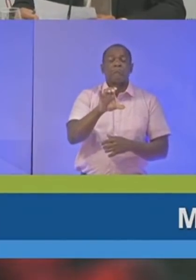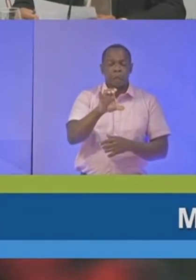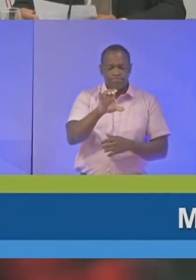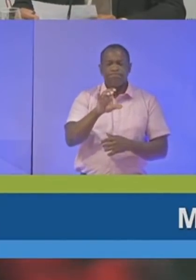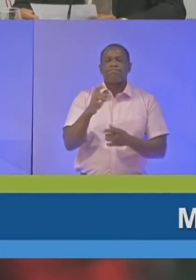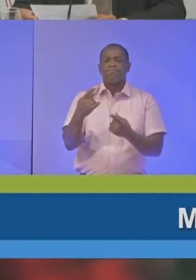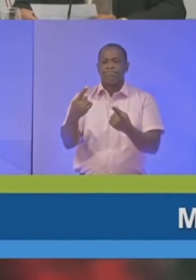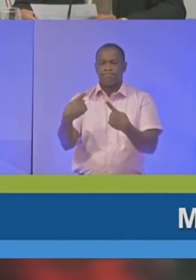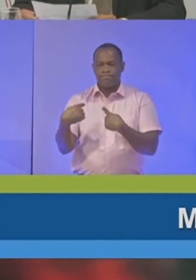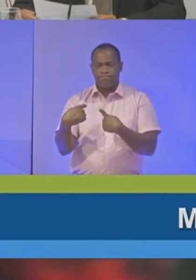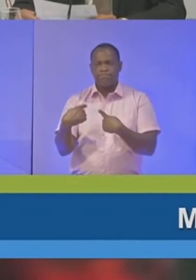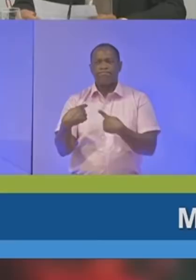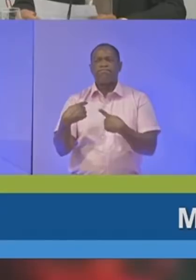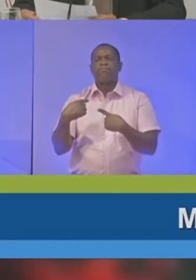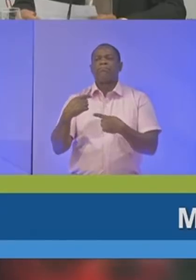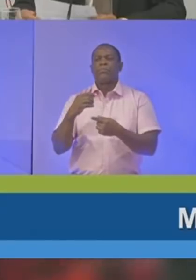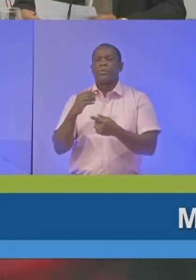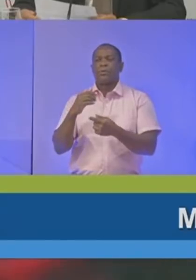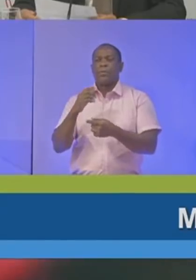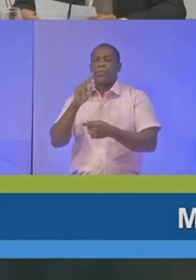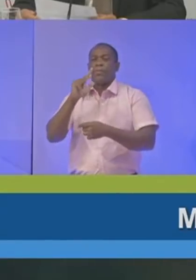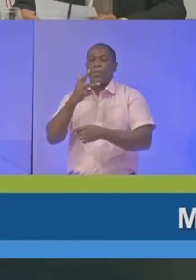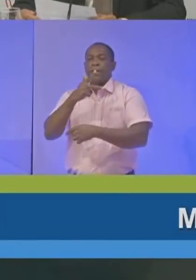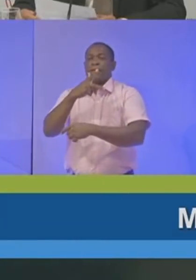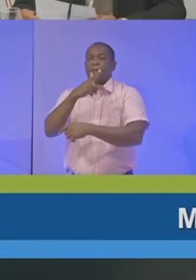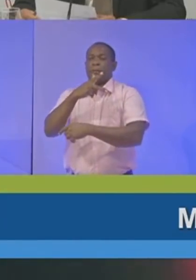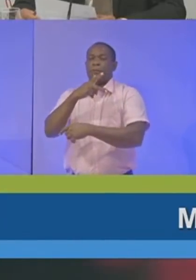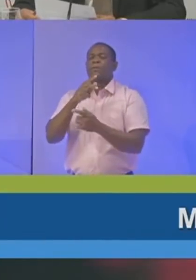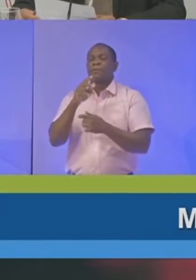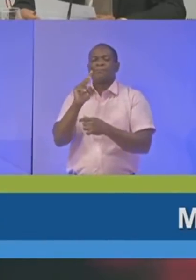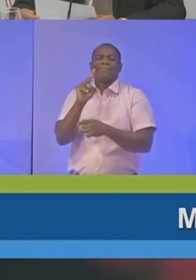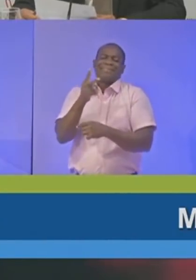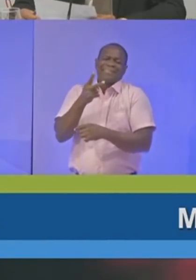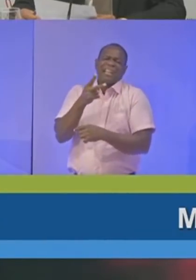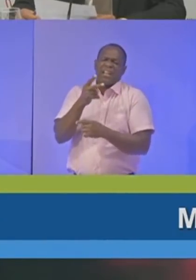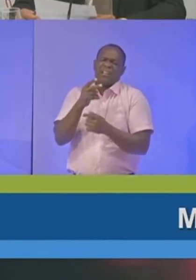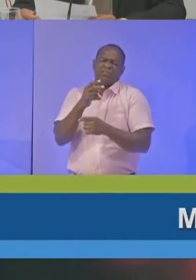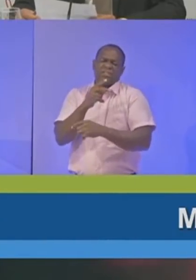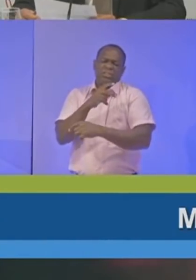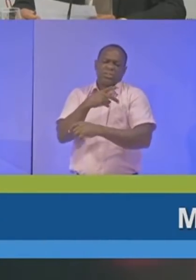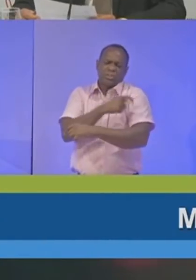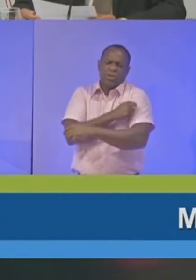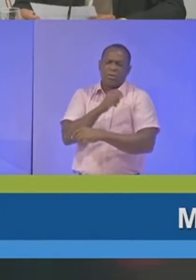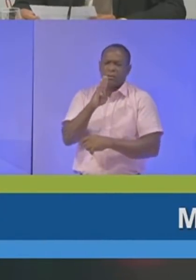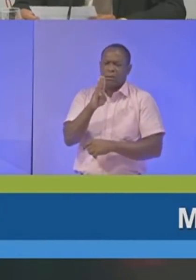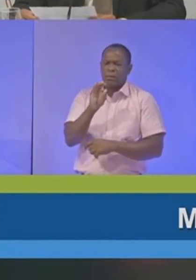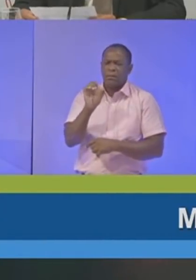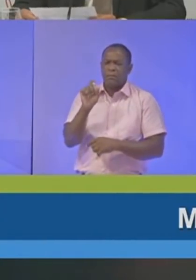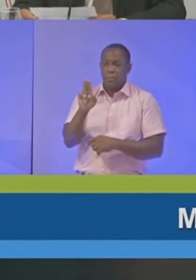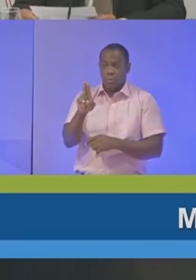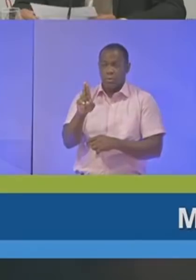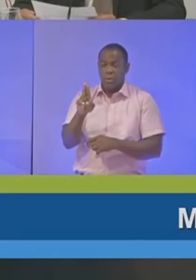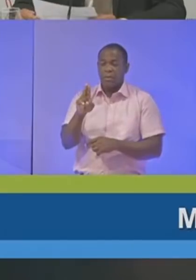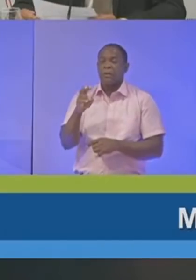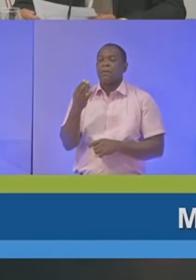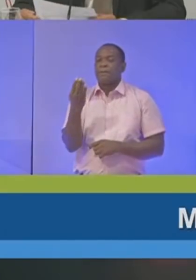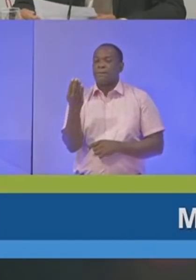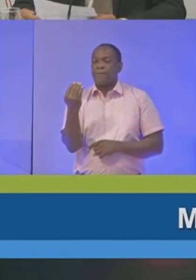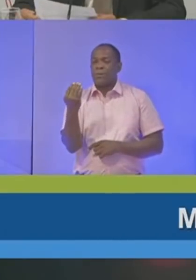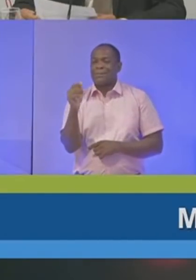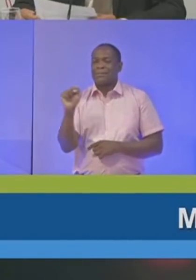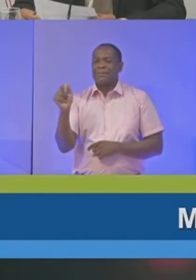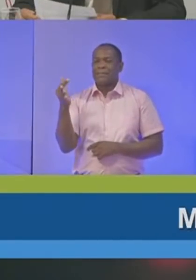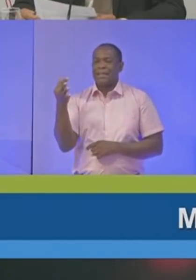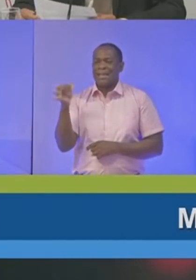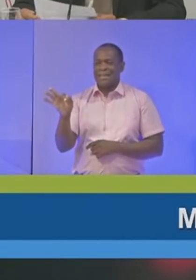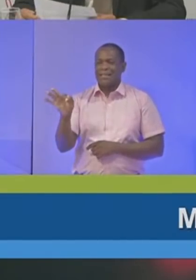Christmas Eve, you come in between the 14th to the 19th of February. And if you receive